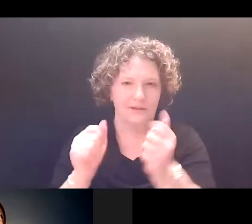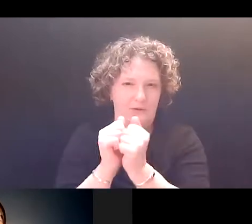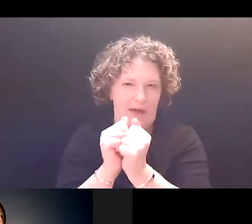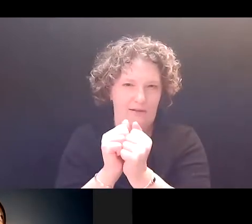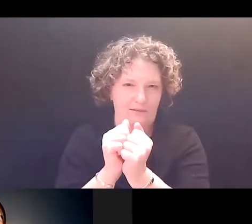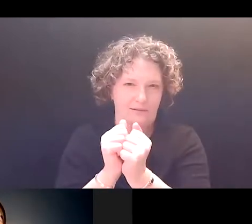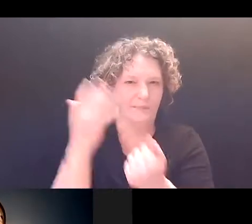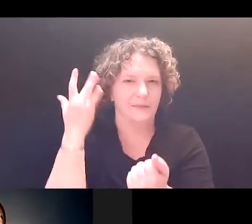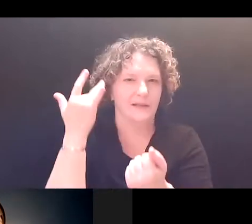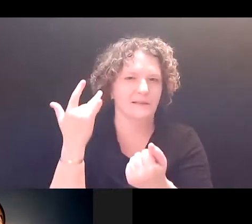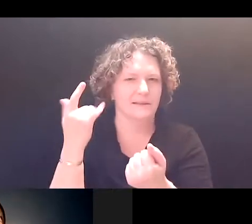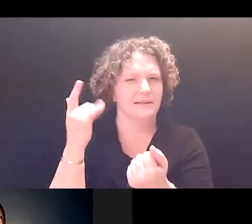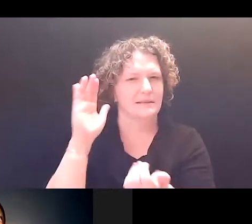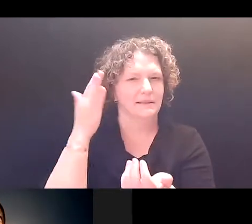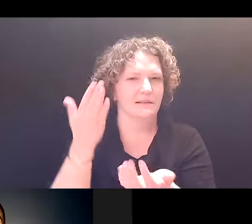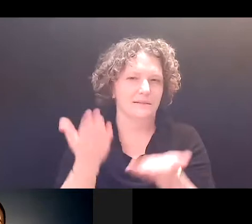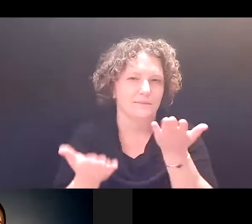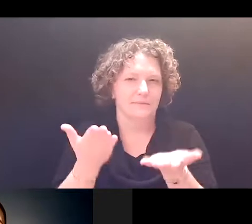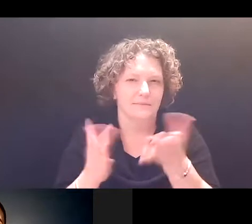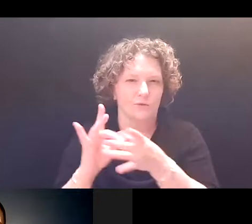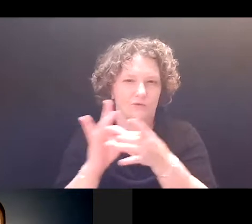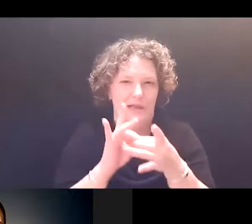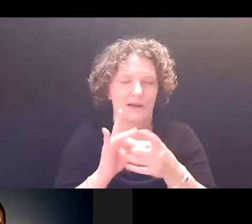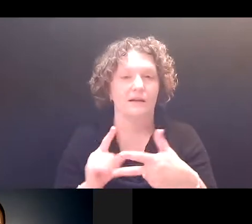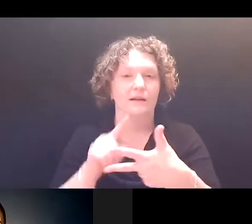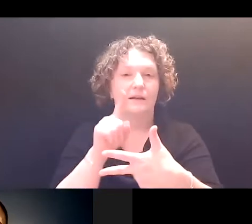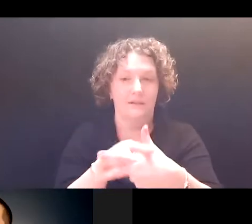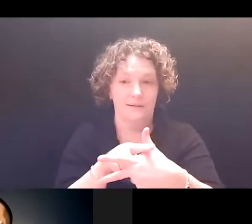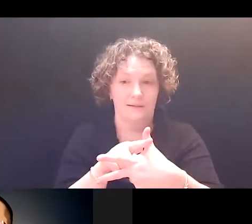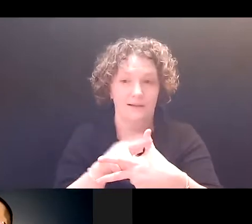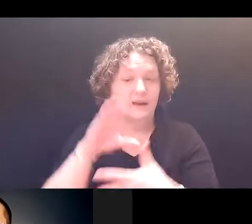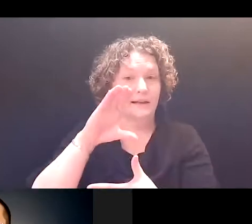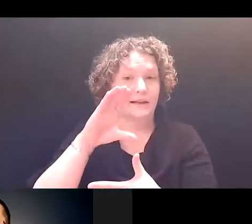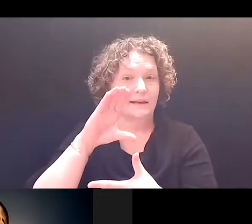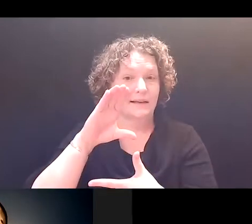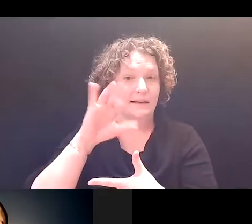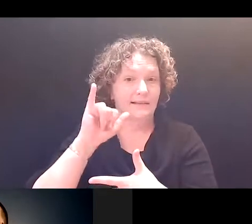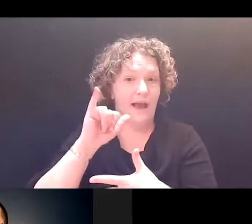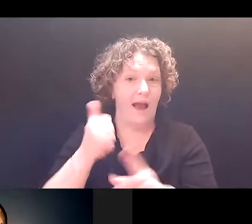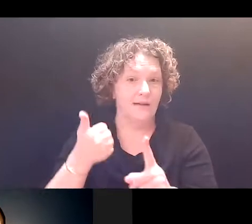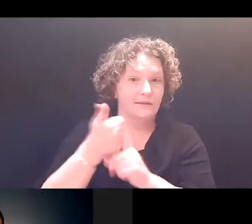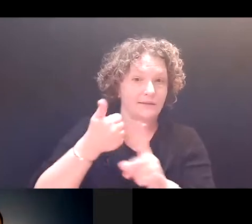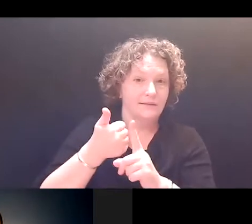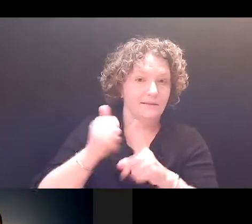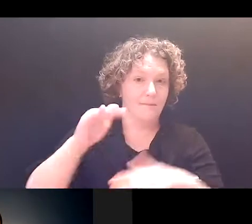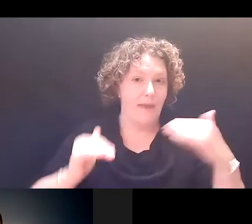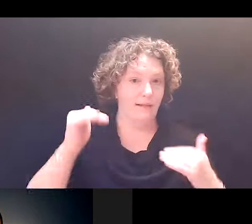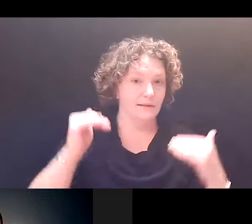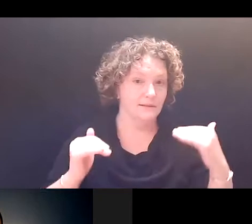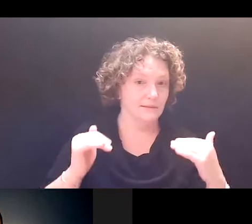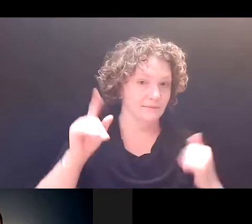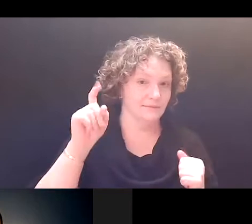And I'm going to present three of them together because they seem to be related. First,